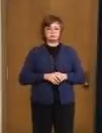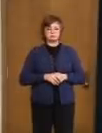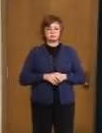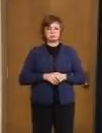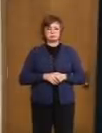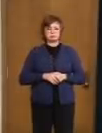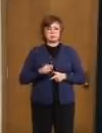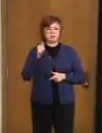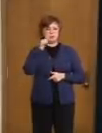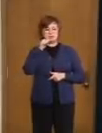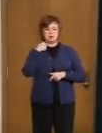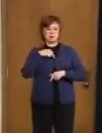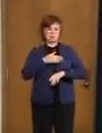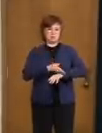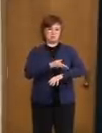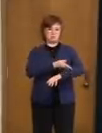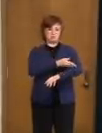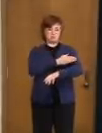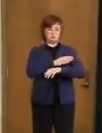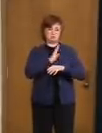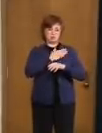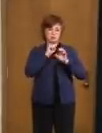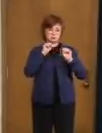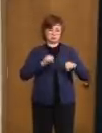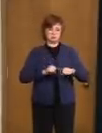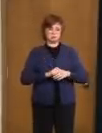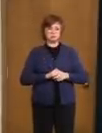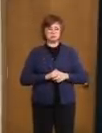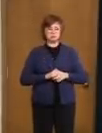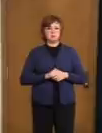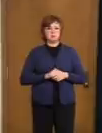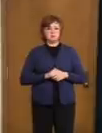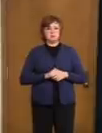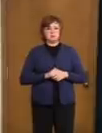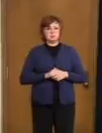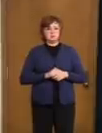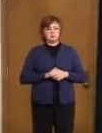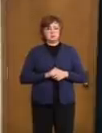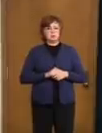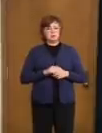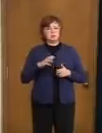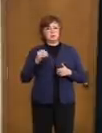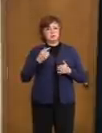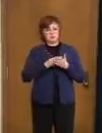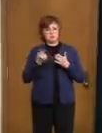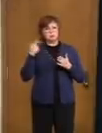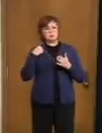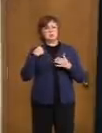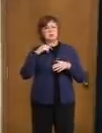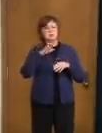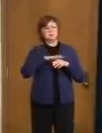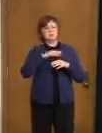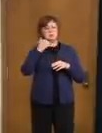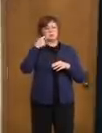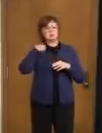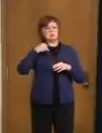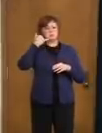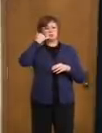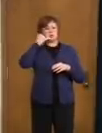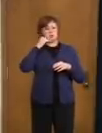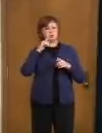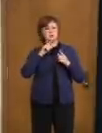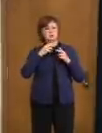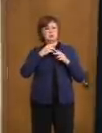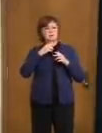going to see some significant increases in our daily vaccination rates. On our first minister's call last week, we also, across